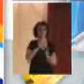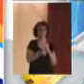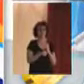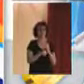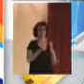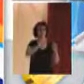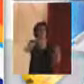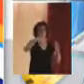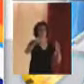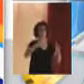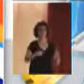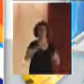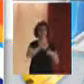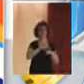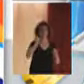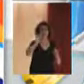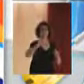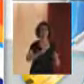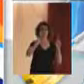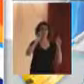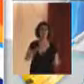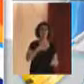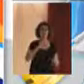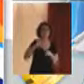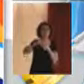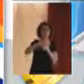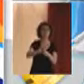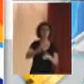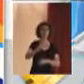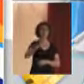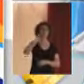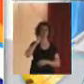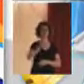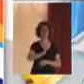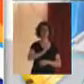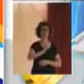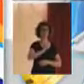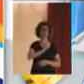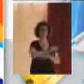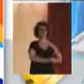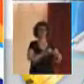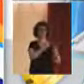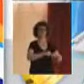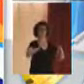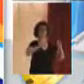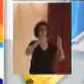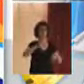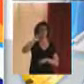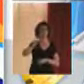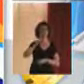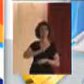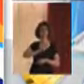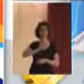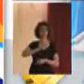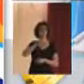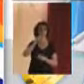the practitioners can add patients, and they can relate the identifier of the platform users